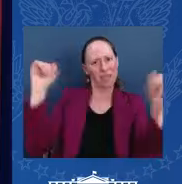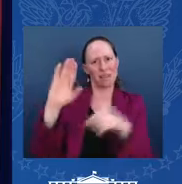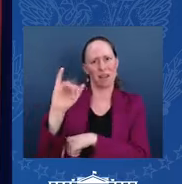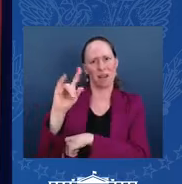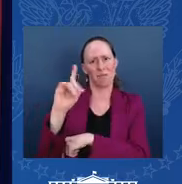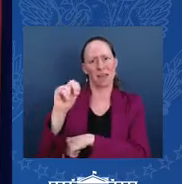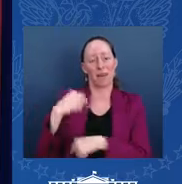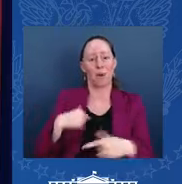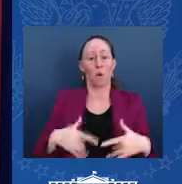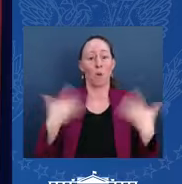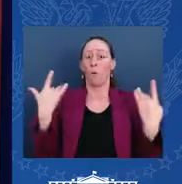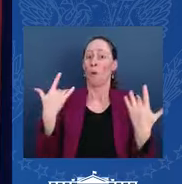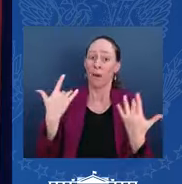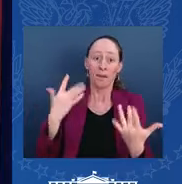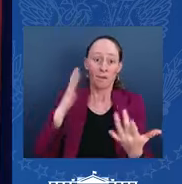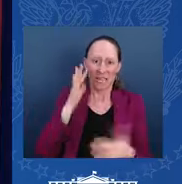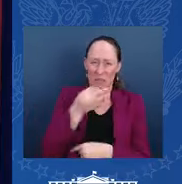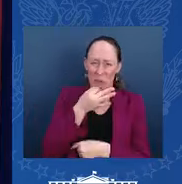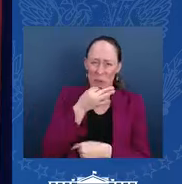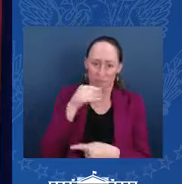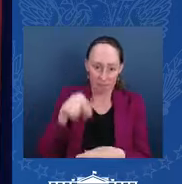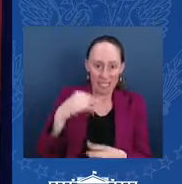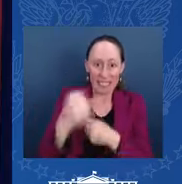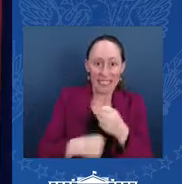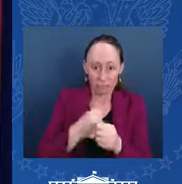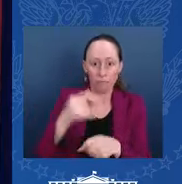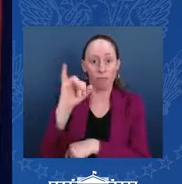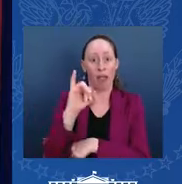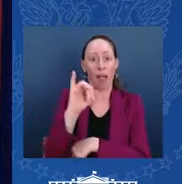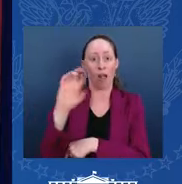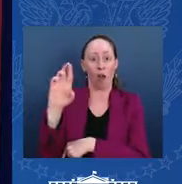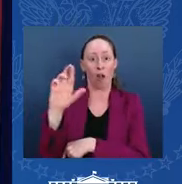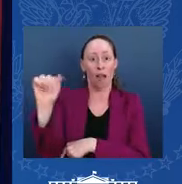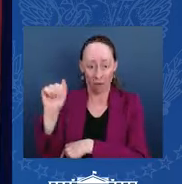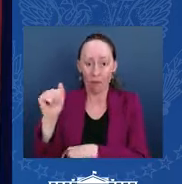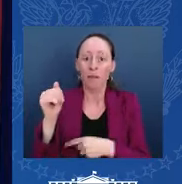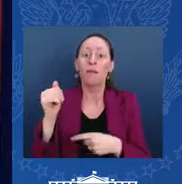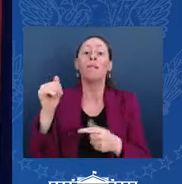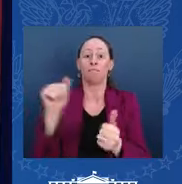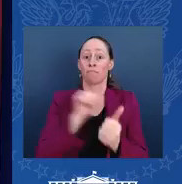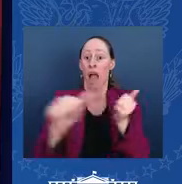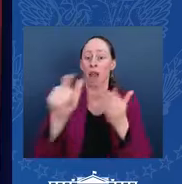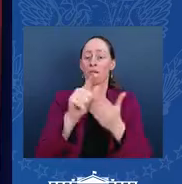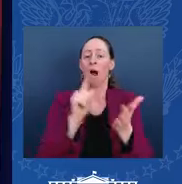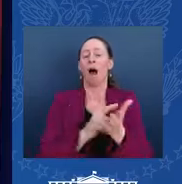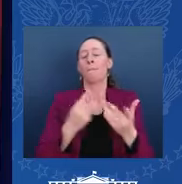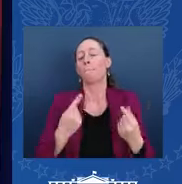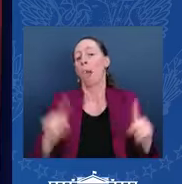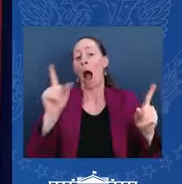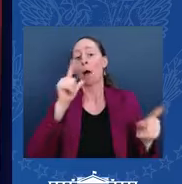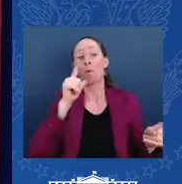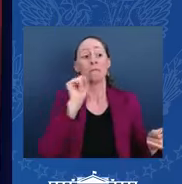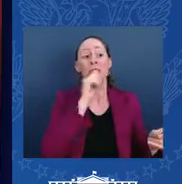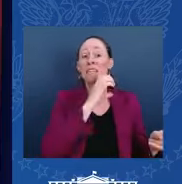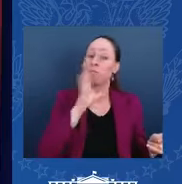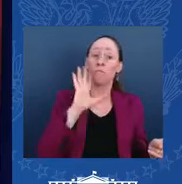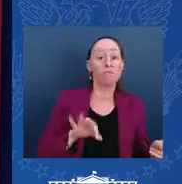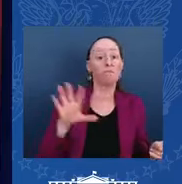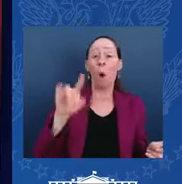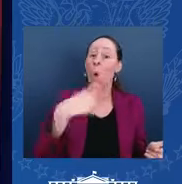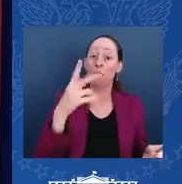are benefiting from $35 insulin capped out-of-pocket costs. It's such a relief to know that